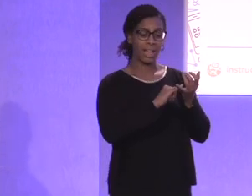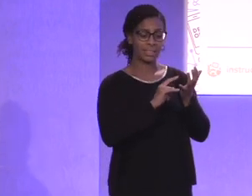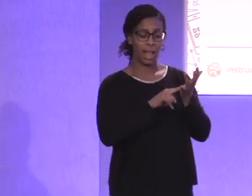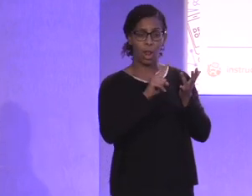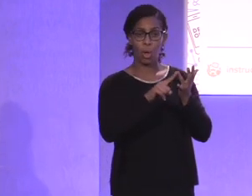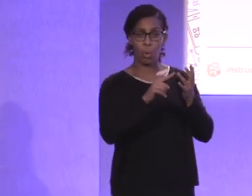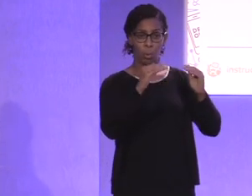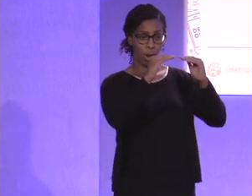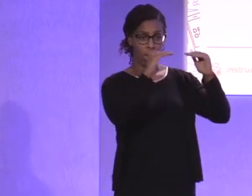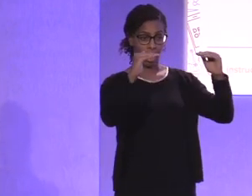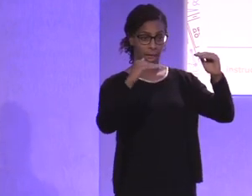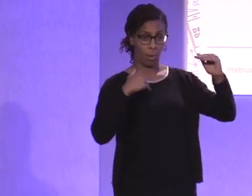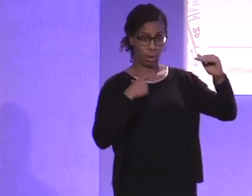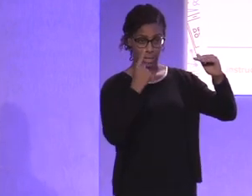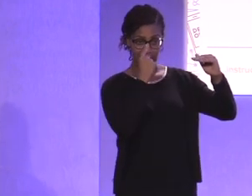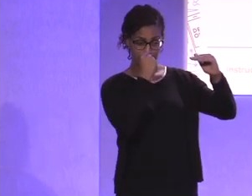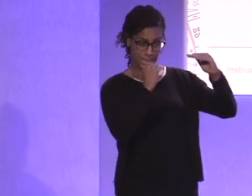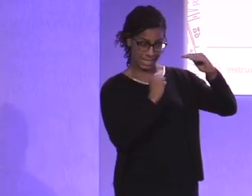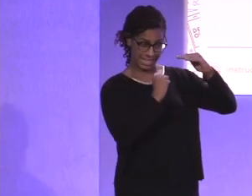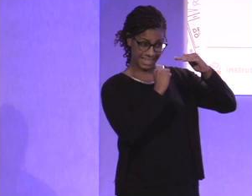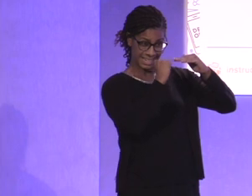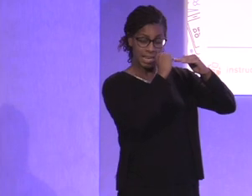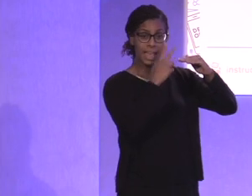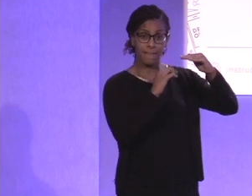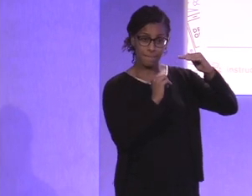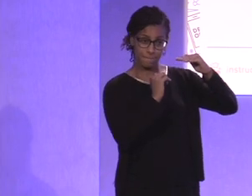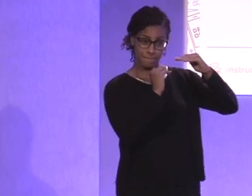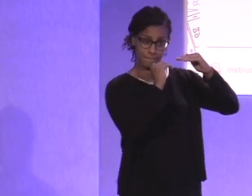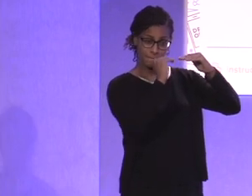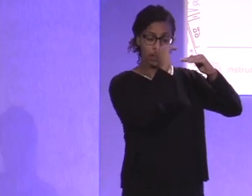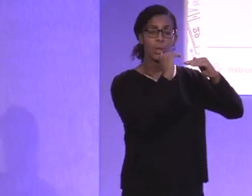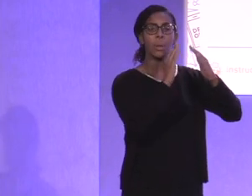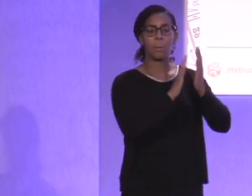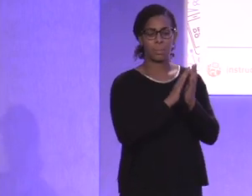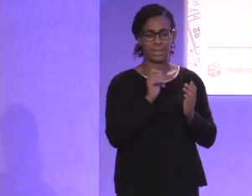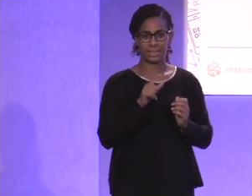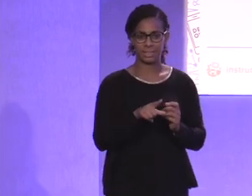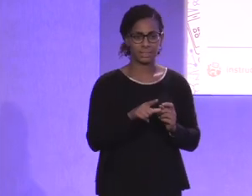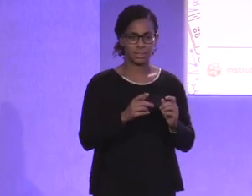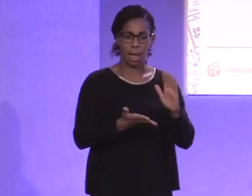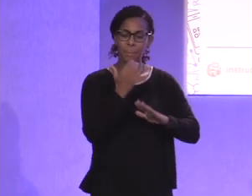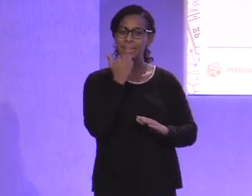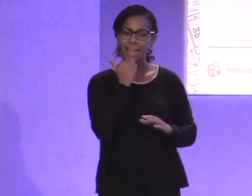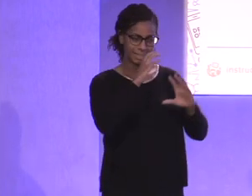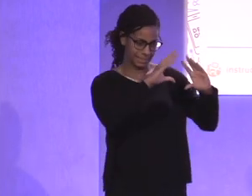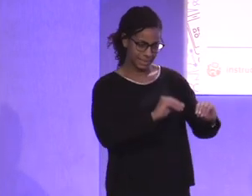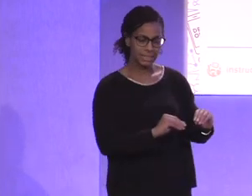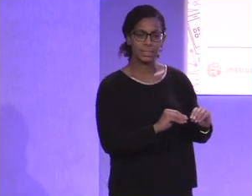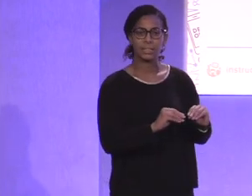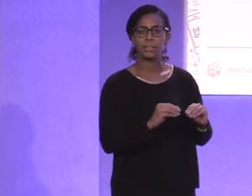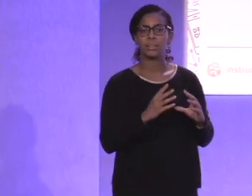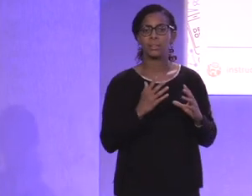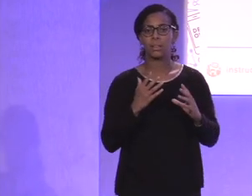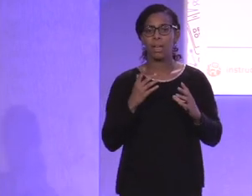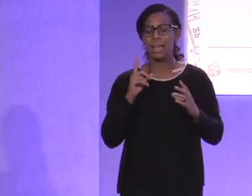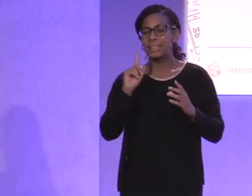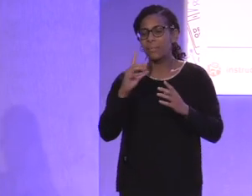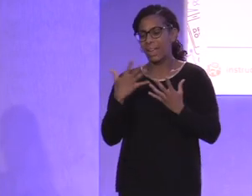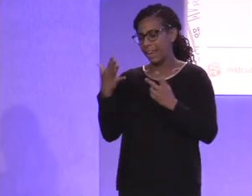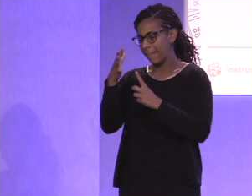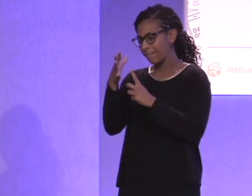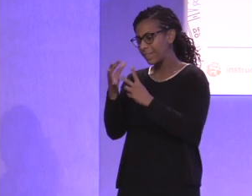And it's, should the error budget be exceeded, platform updates will be halted except for features around